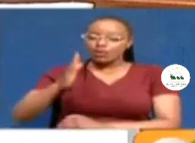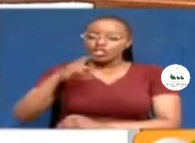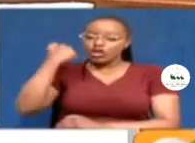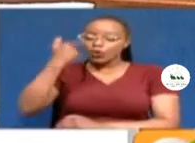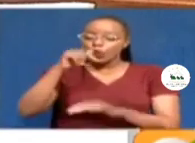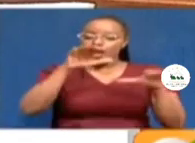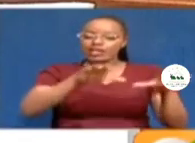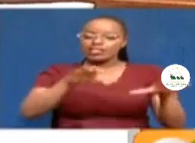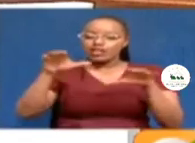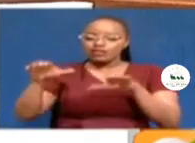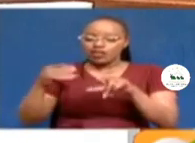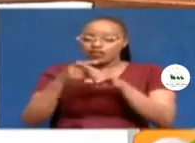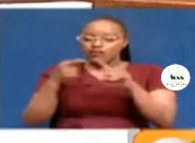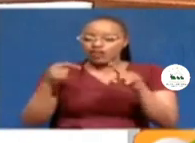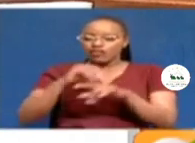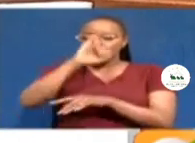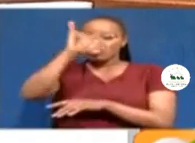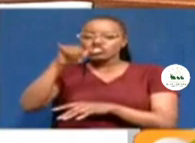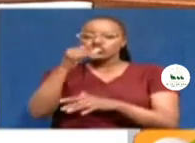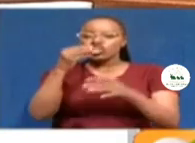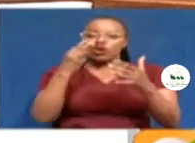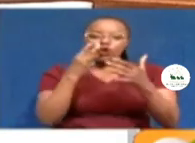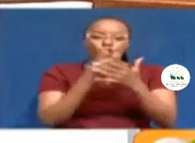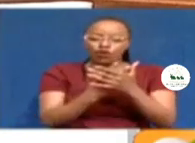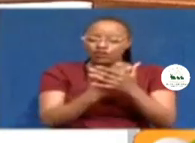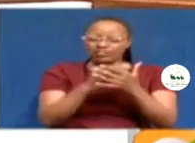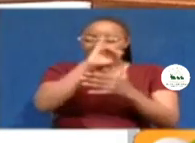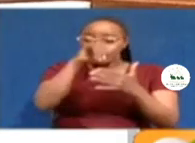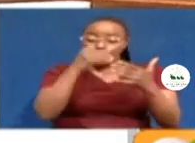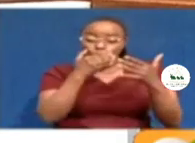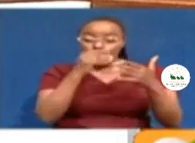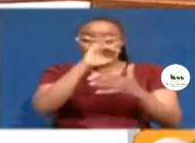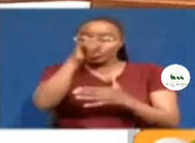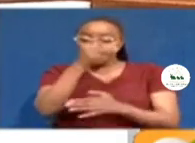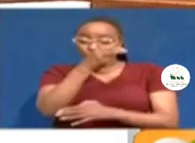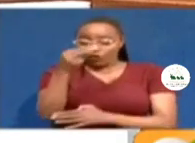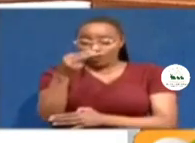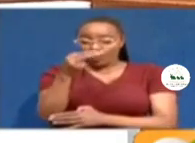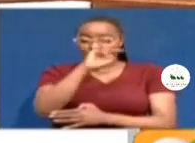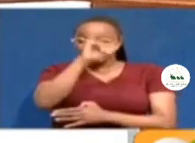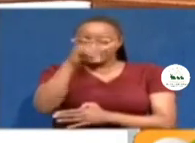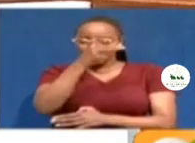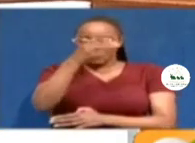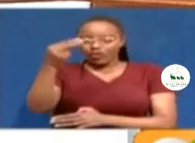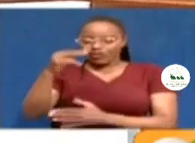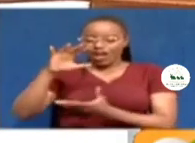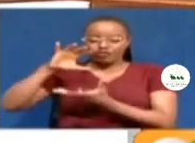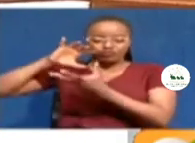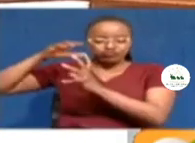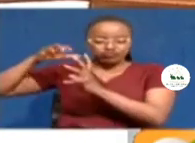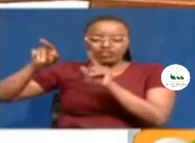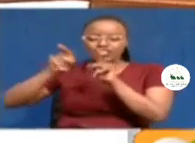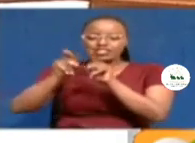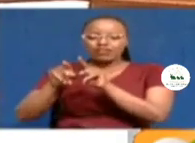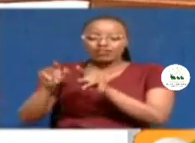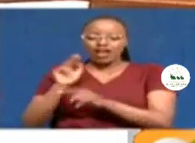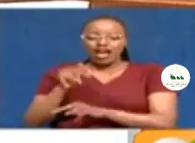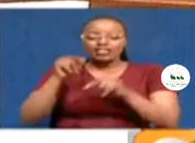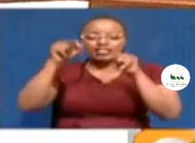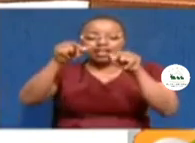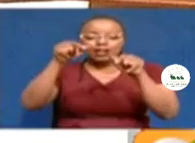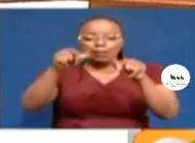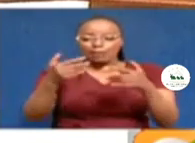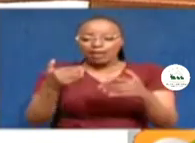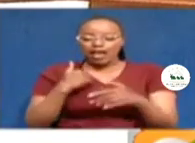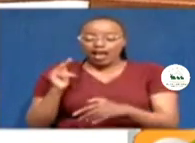who suffer from the Jehovah complex or the God complex. And we are also to blame. We